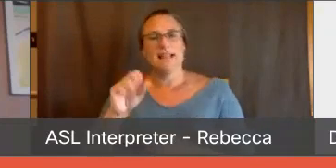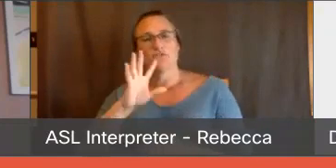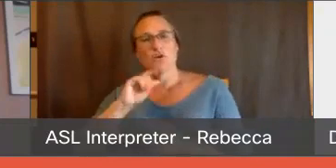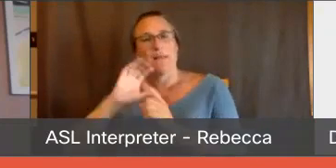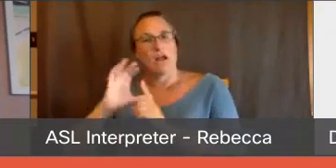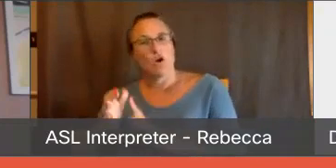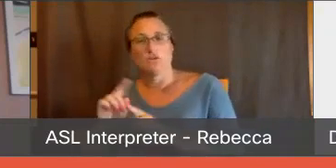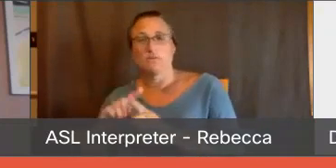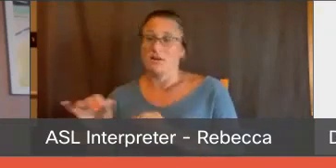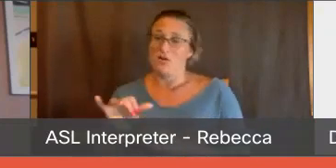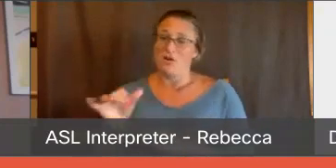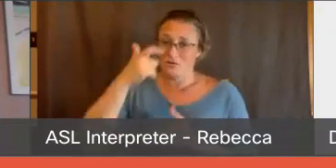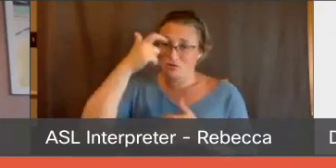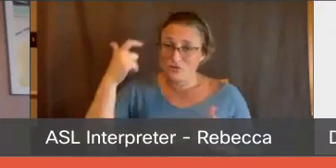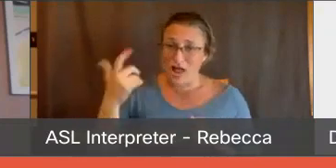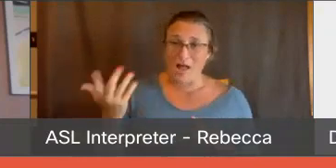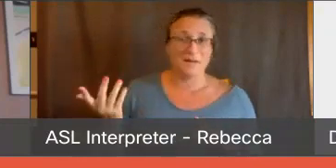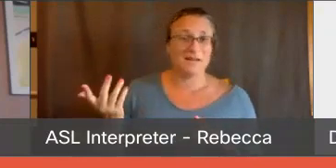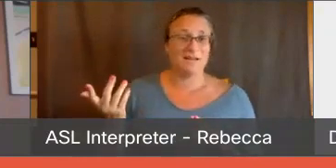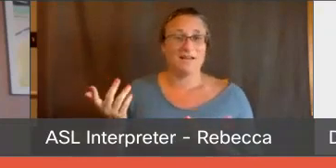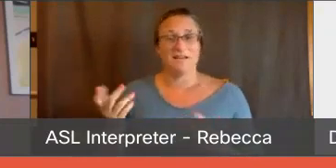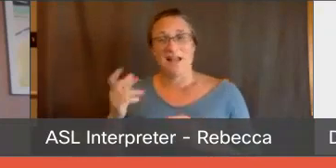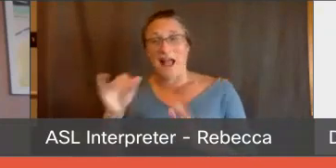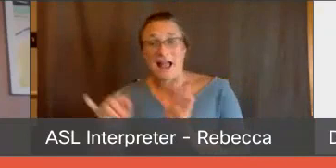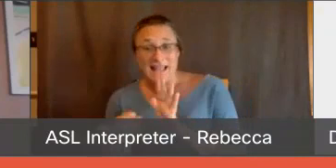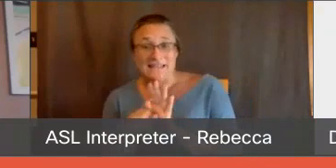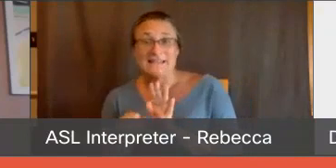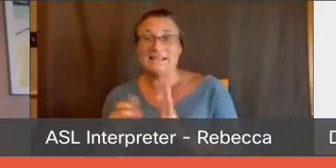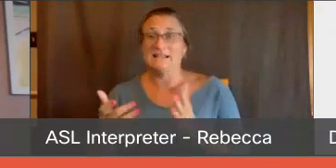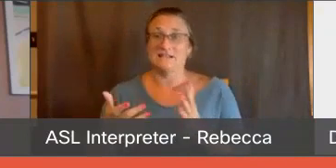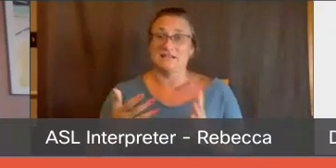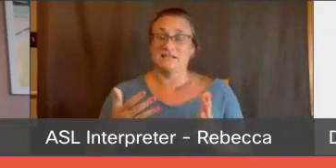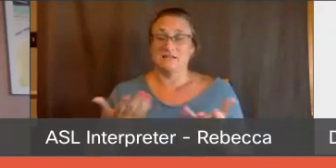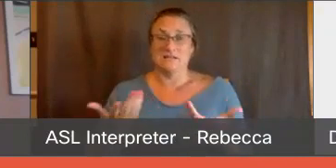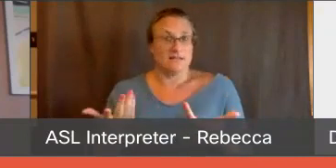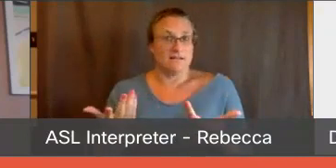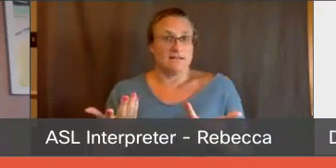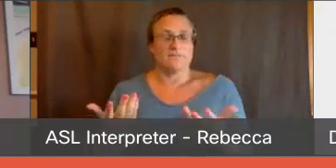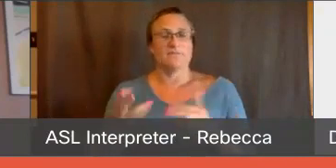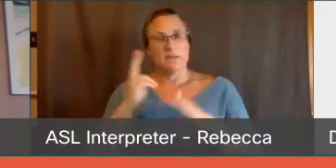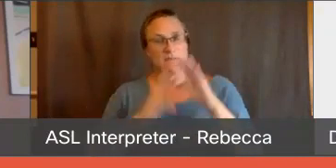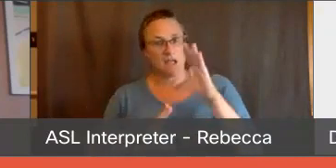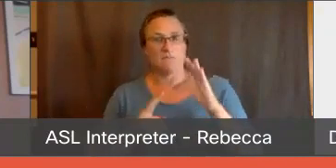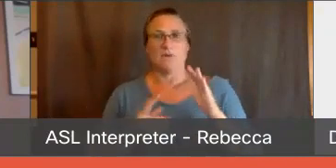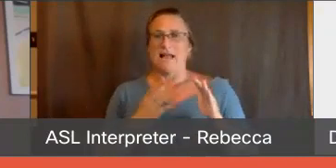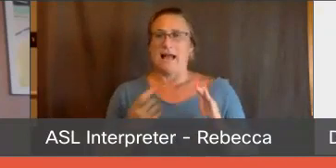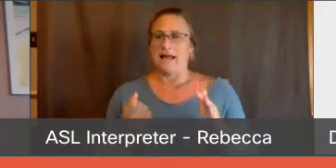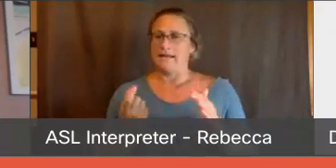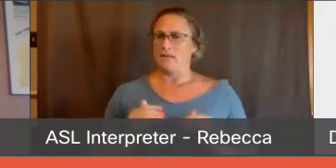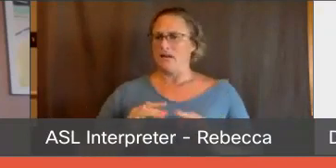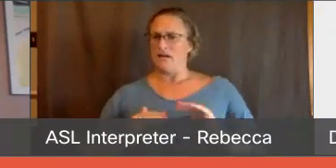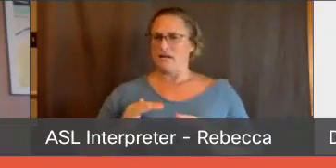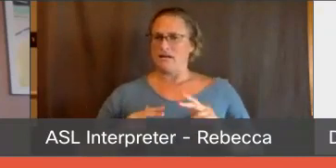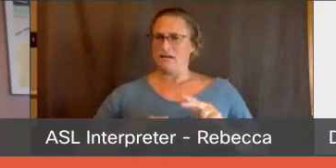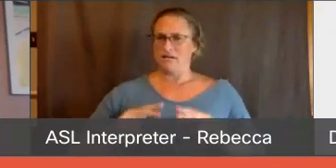talk about trauma, or when we talk about different identities, right? Like that humility, that discomfort is really important.